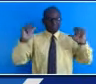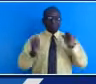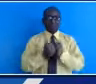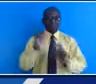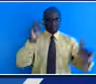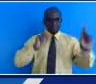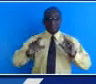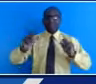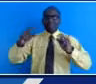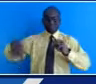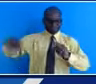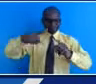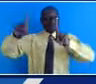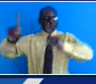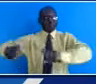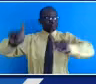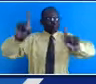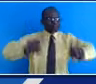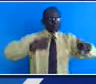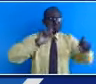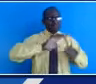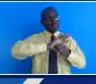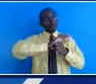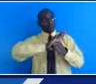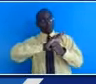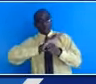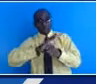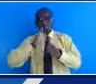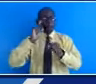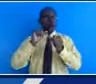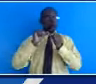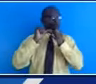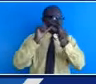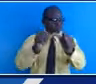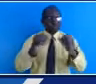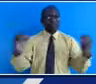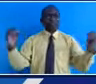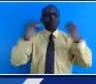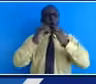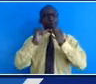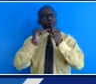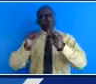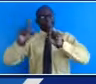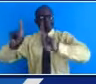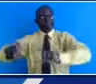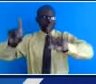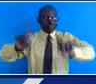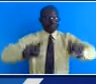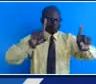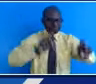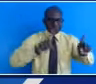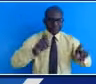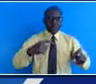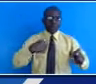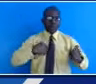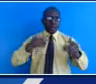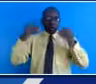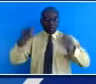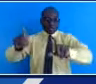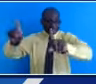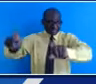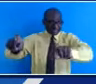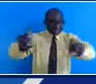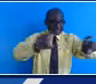go through that. The more of your population that you test, the public health professionals tell us, the better off we are trying to understand how widespread this